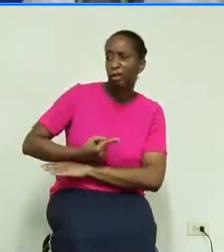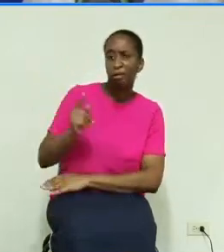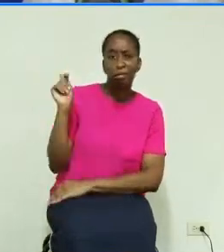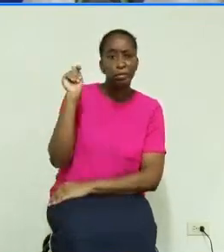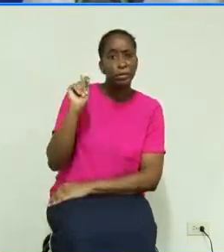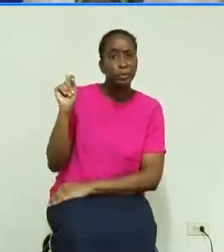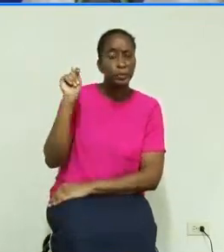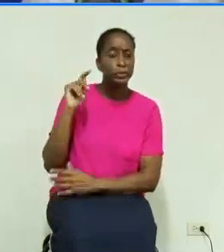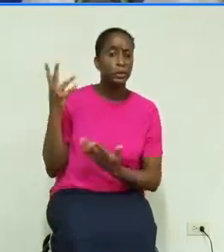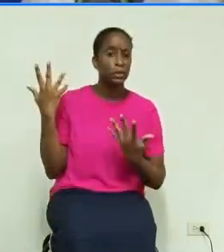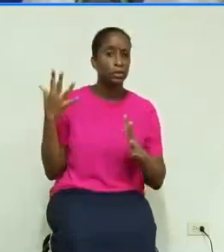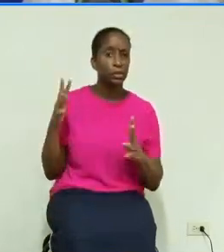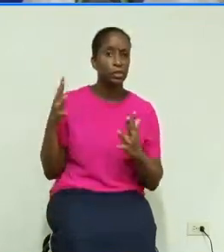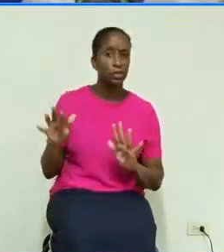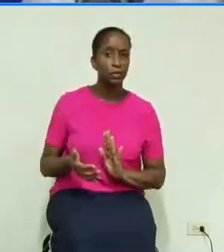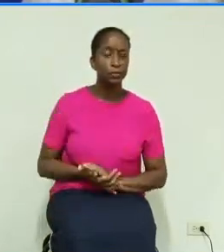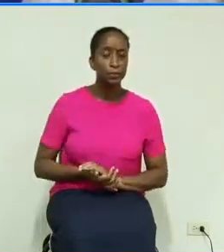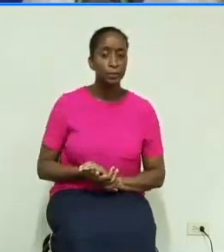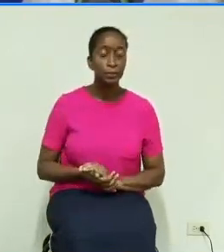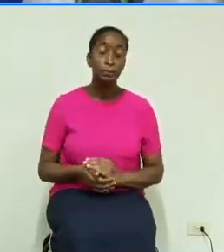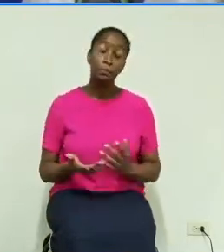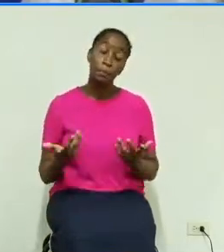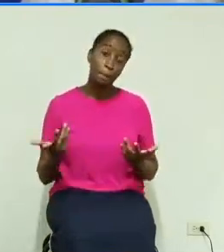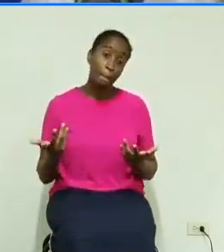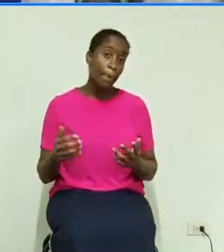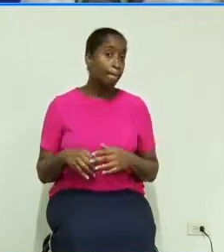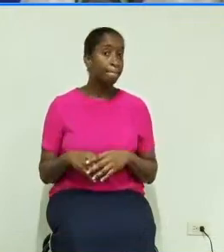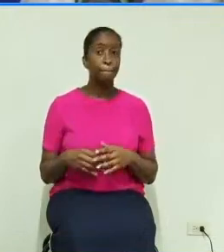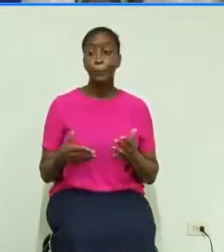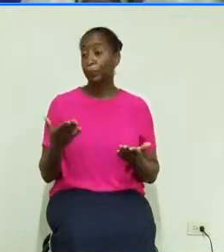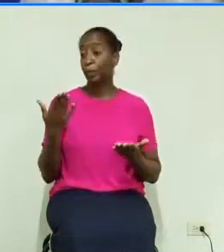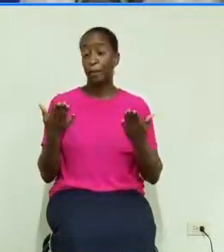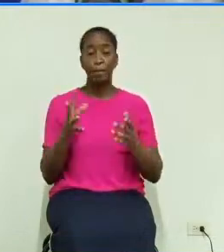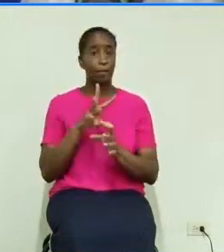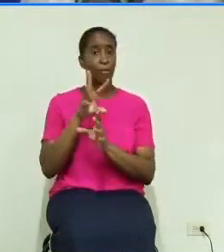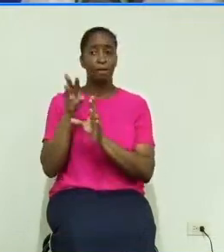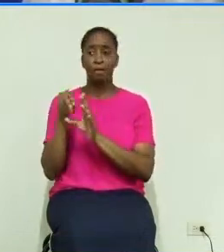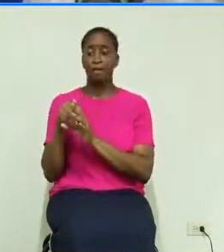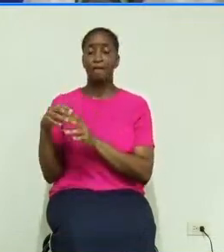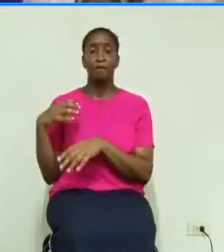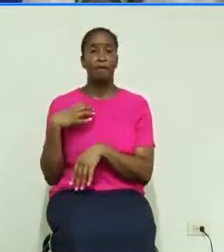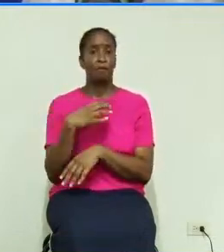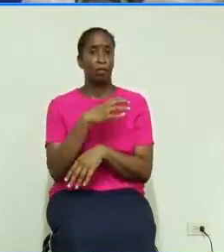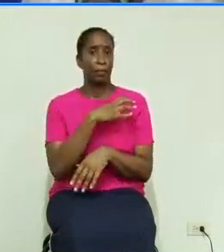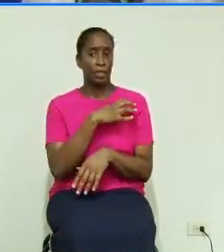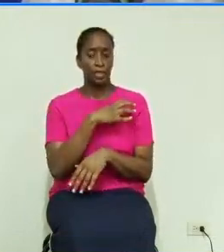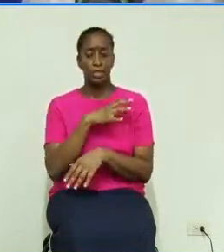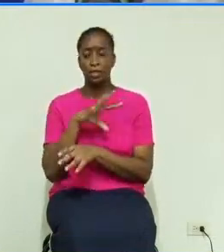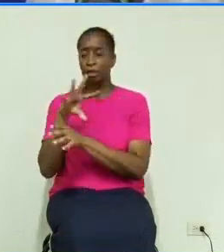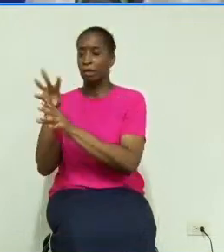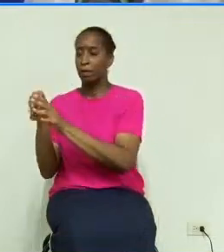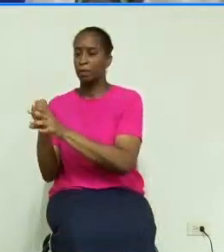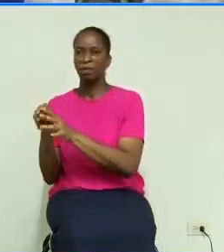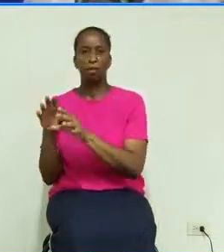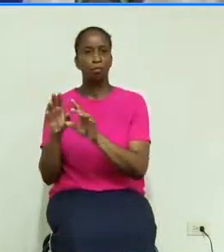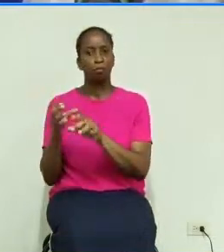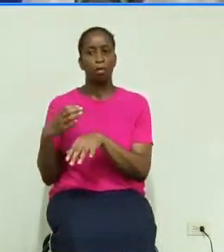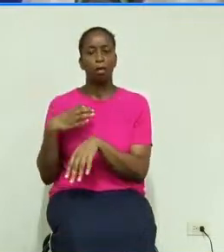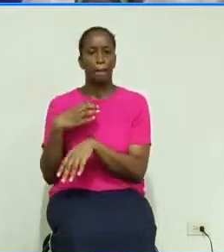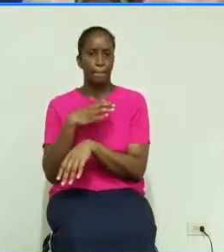you may not only work if you were, for example, a member of the House on Tuesdays,